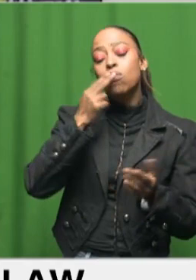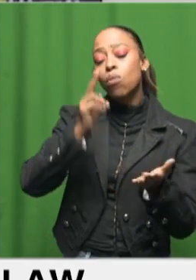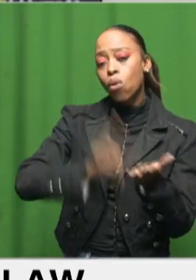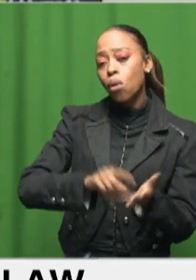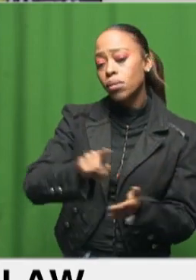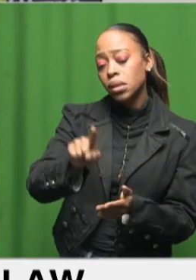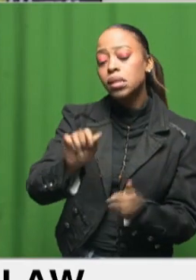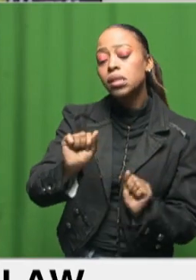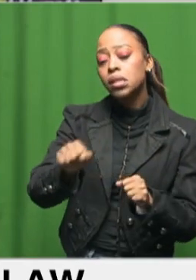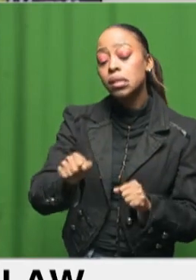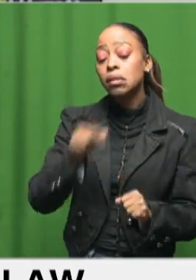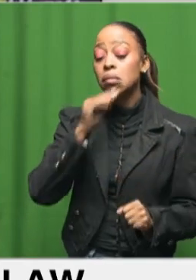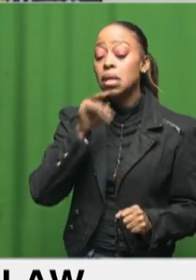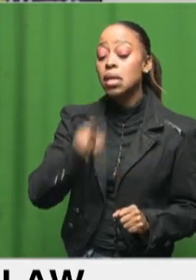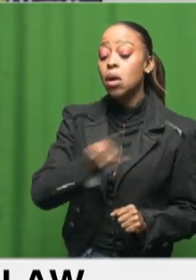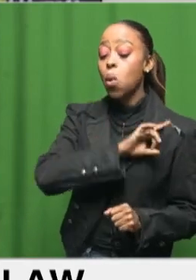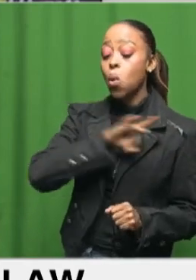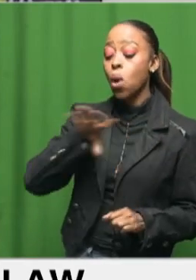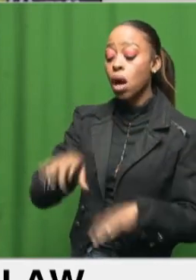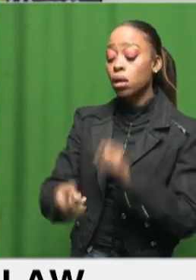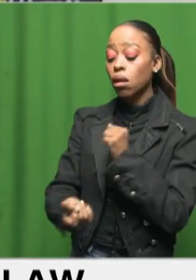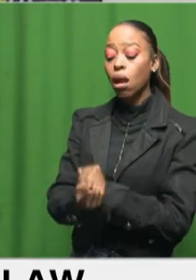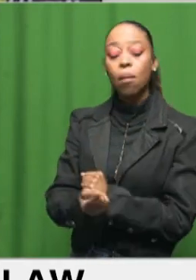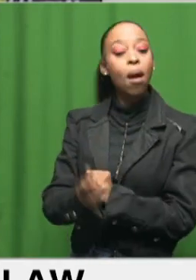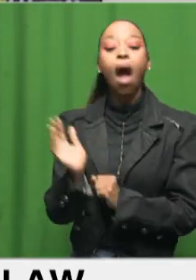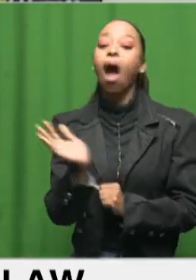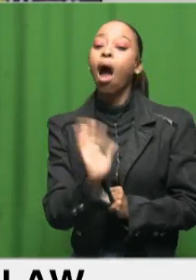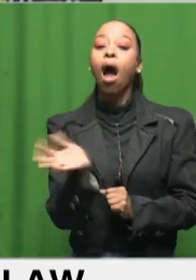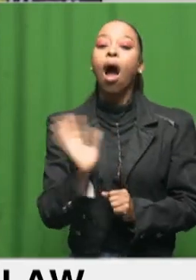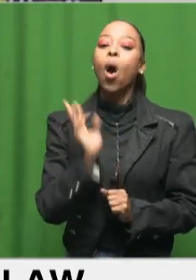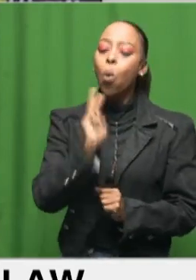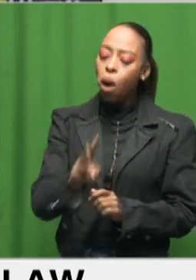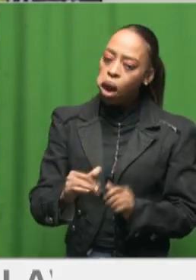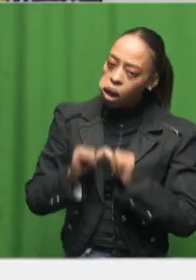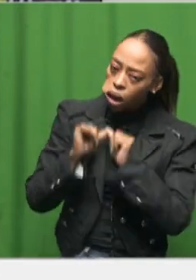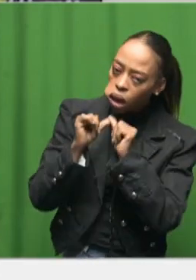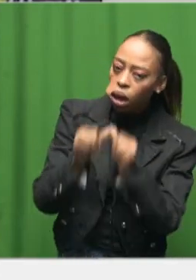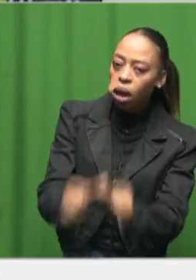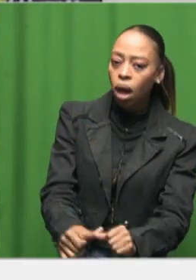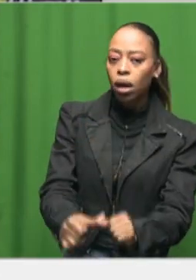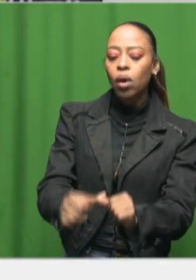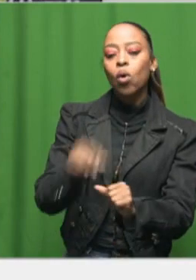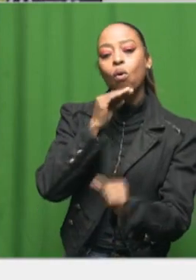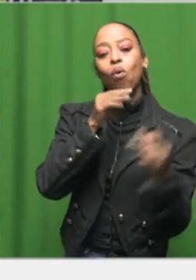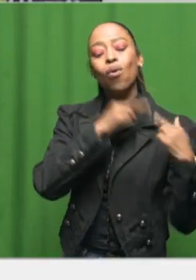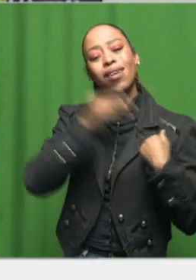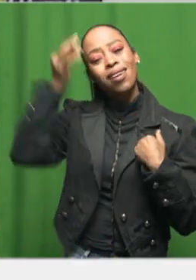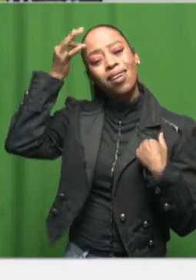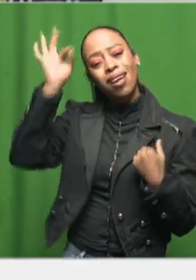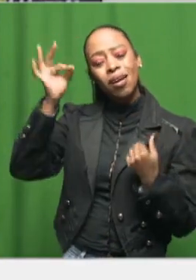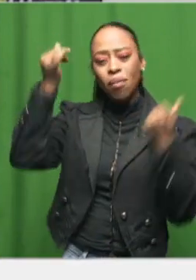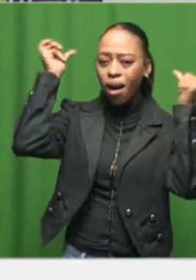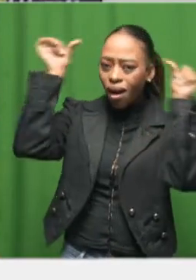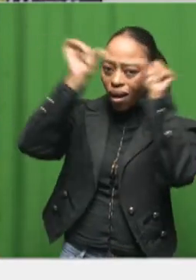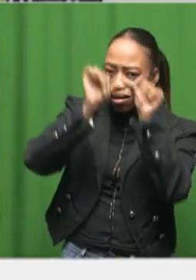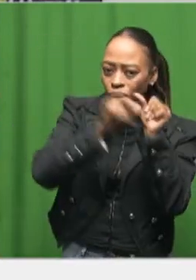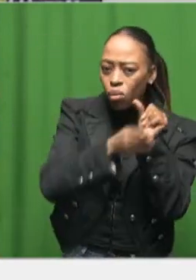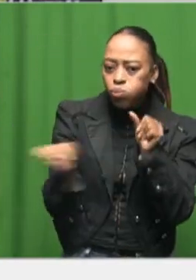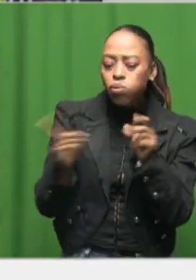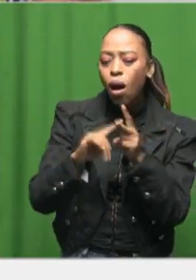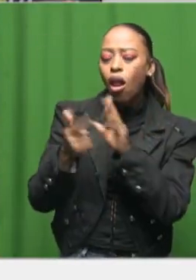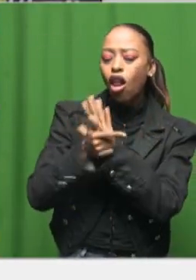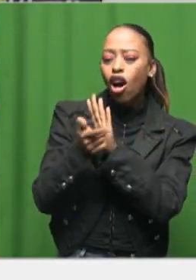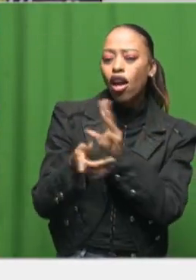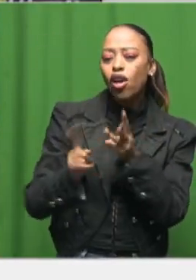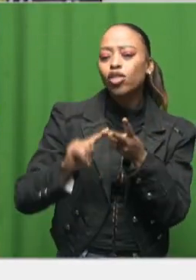that this is not going to be a whitewash of some sort, it's not going to be a government-driven exercise. There are academics here, there are lawyers,